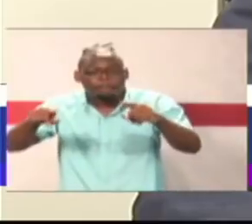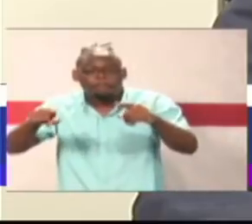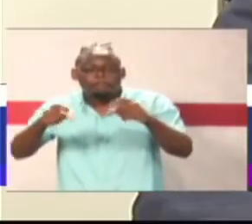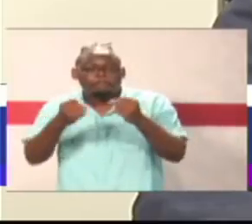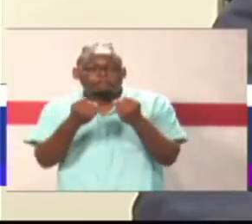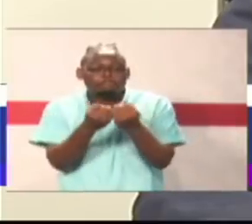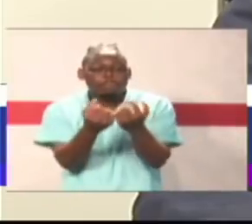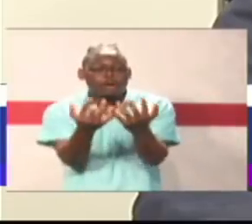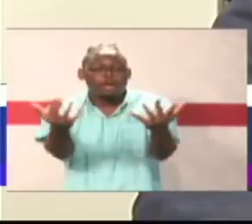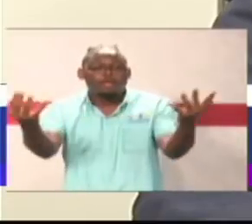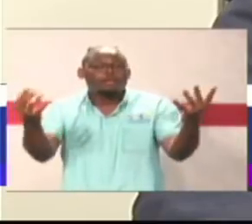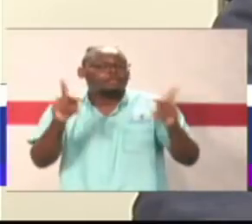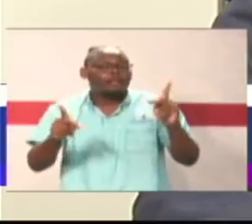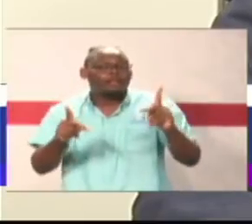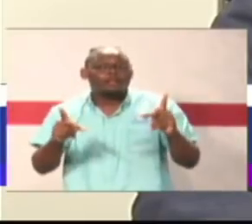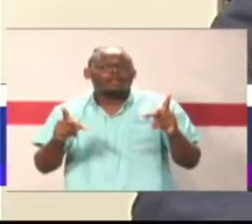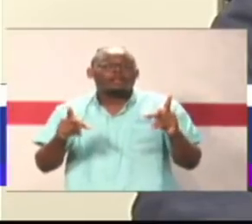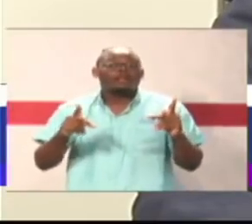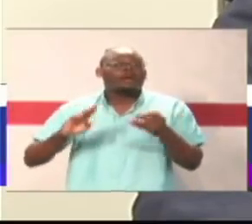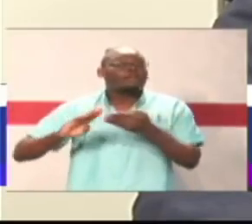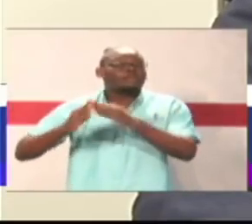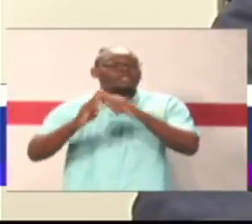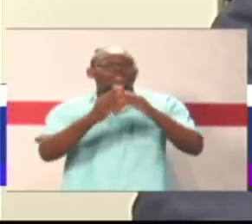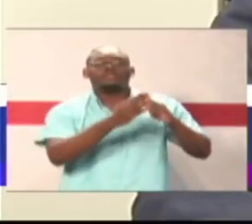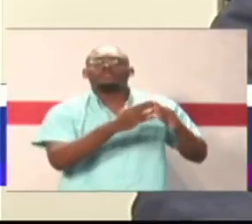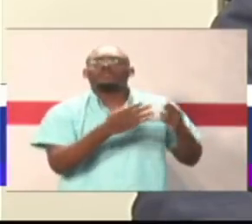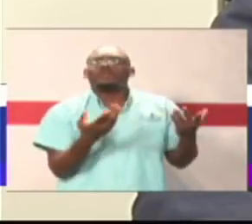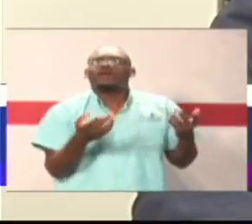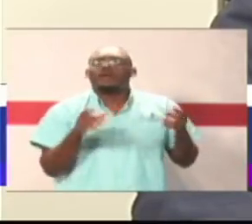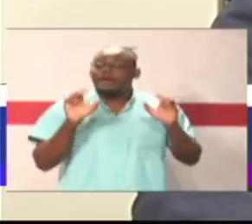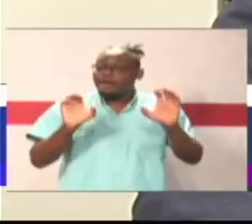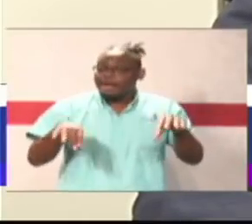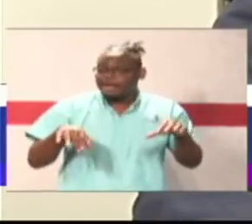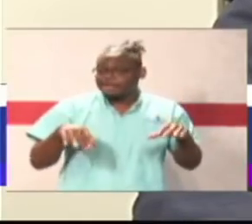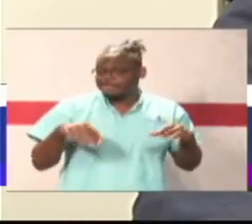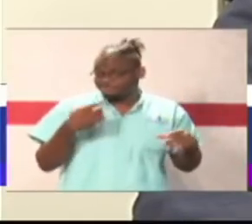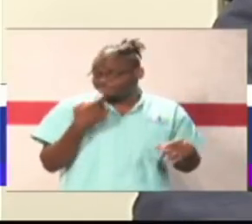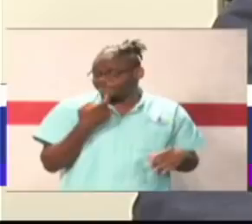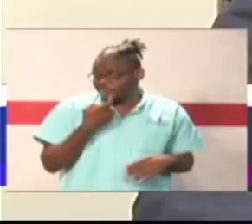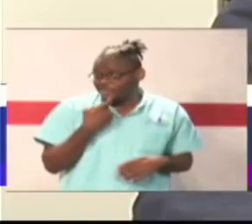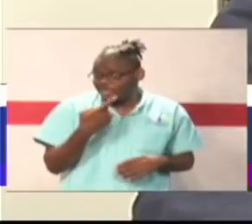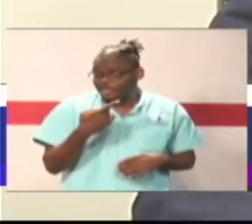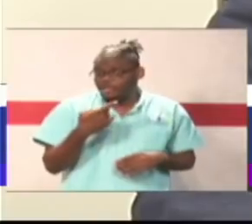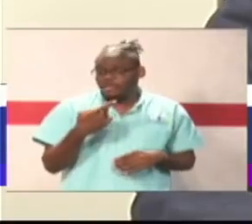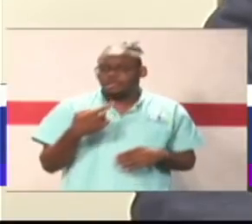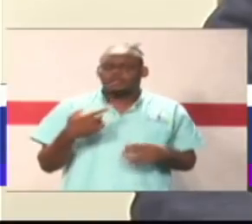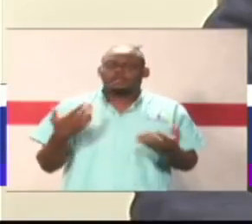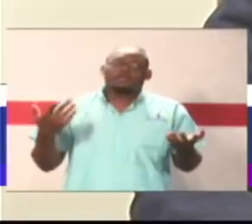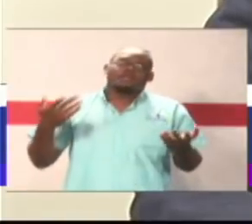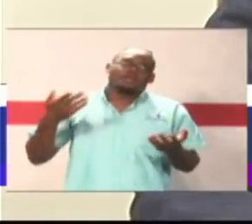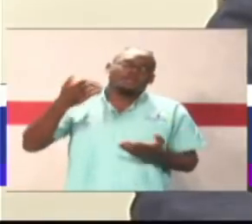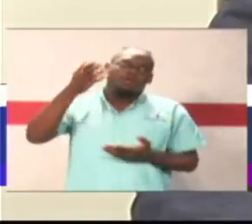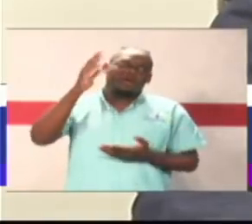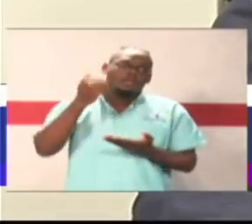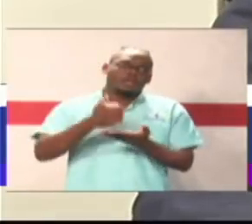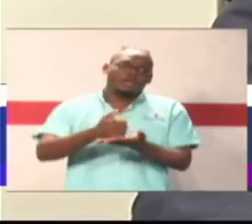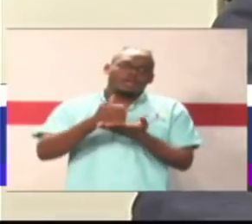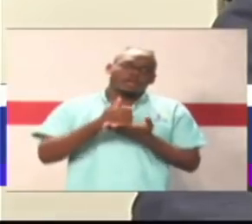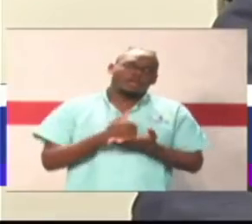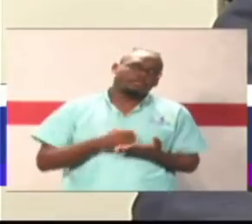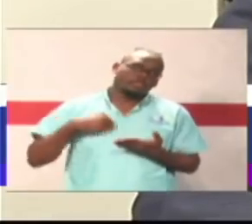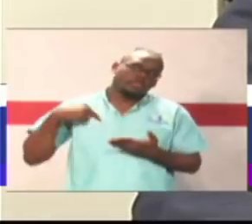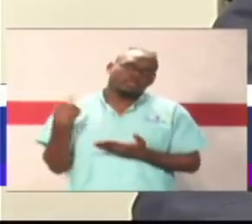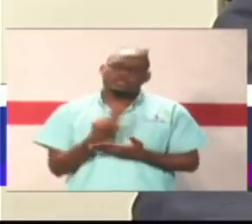I could only say, heaven help us. Let us learn from the